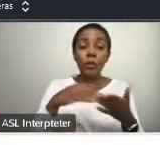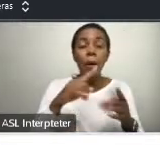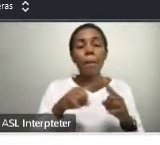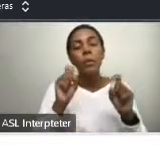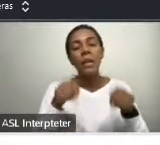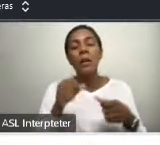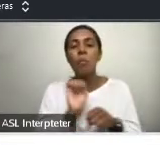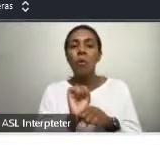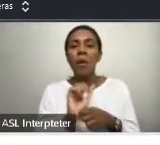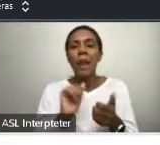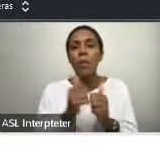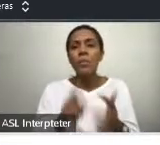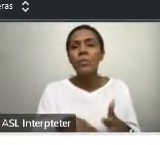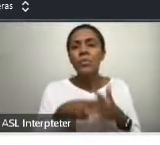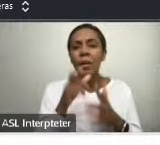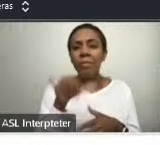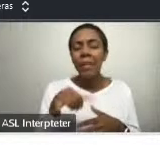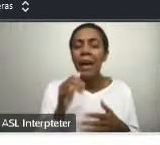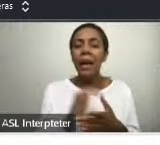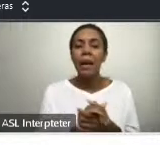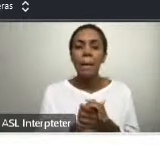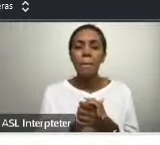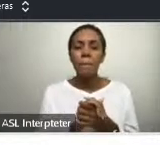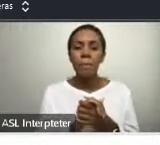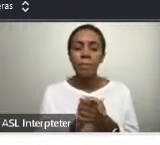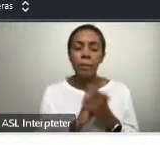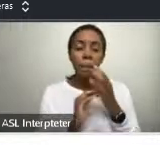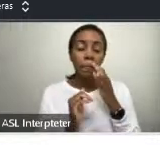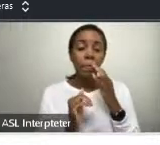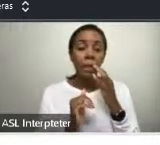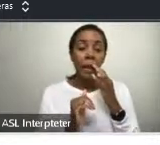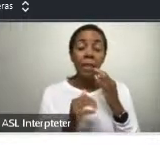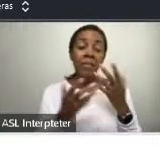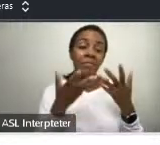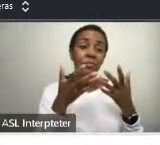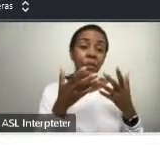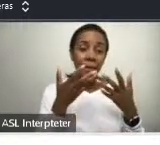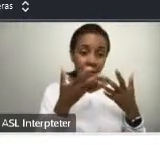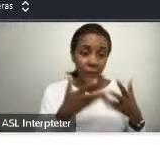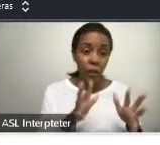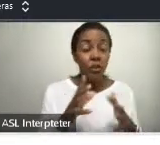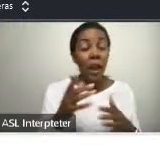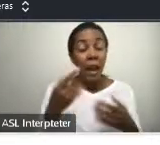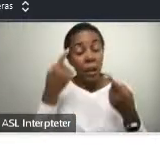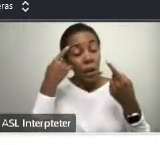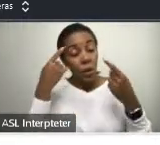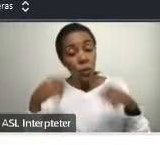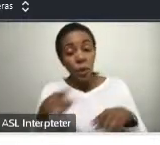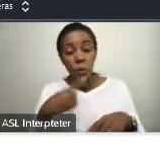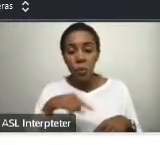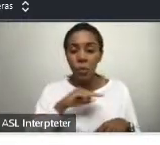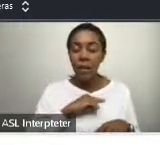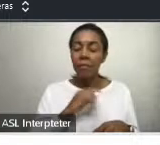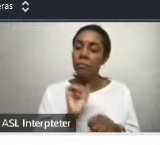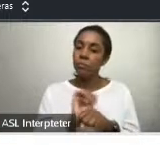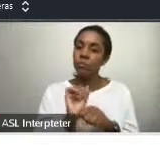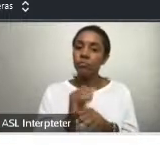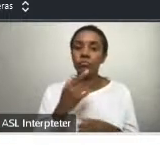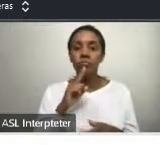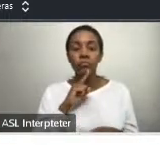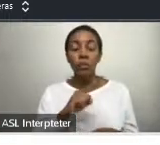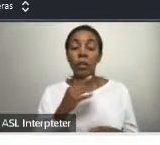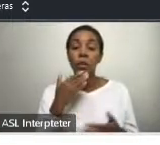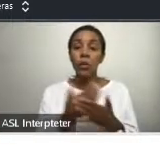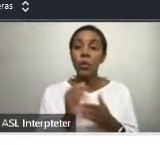on that in the near term and get that completed. I do tend to agree. We've done really good work here, Memphis